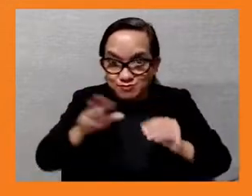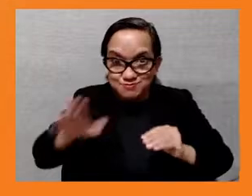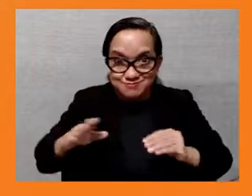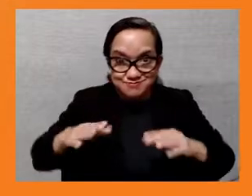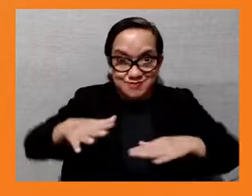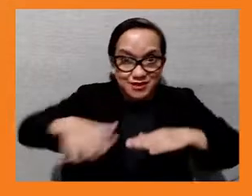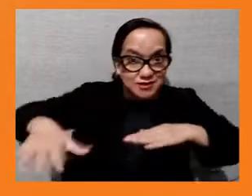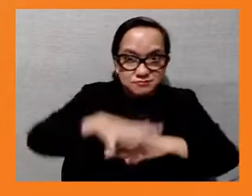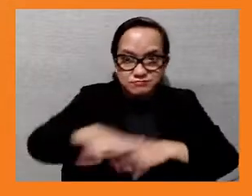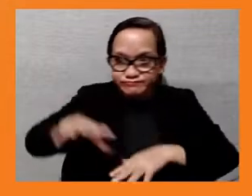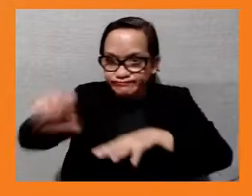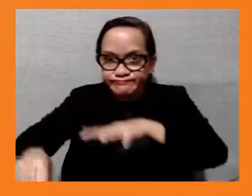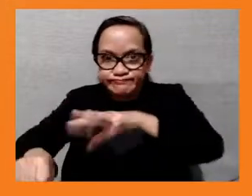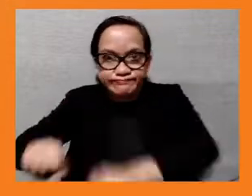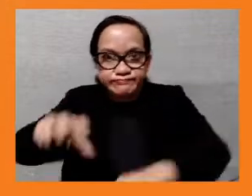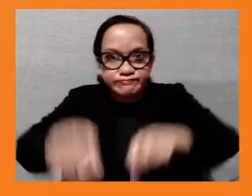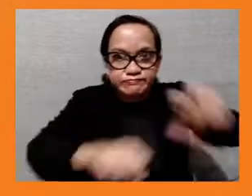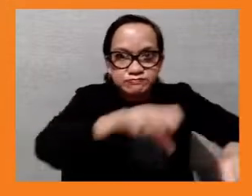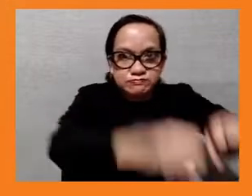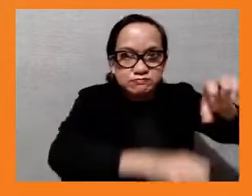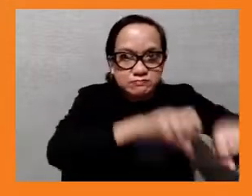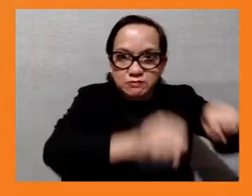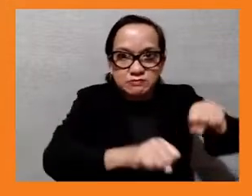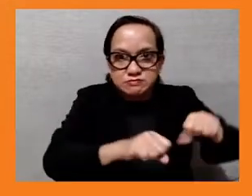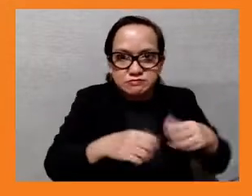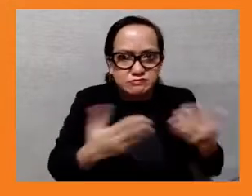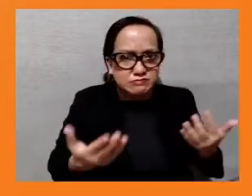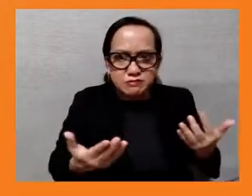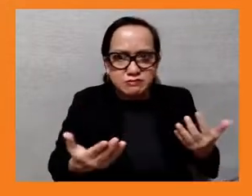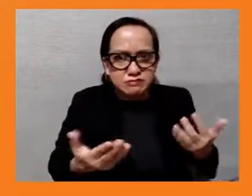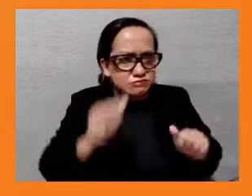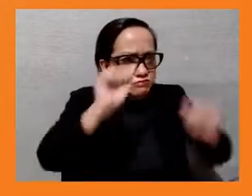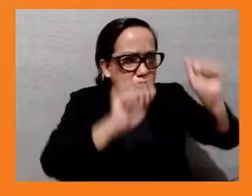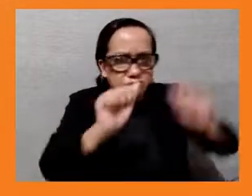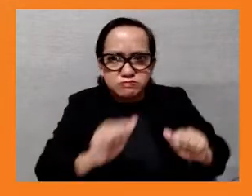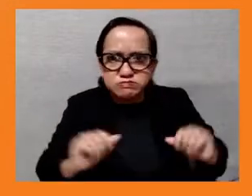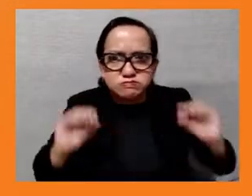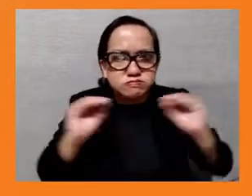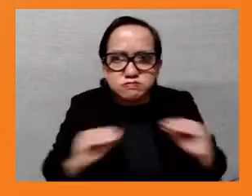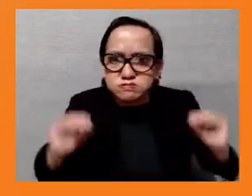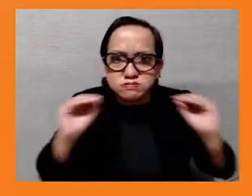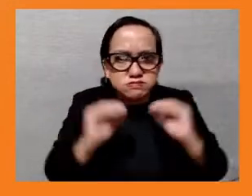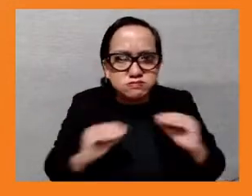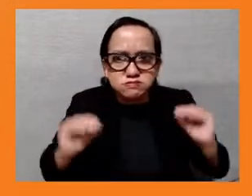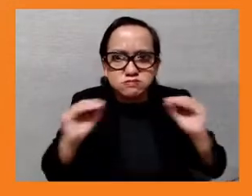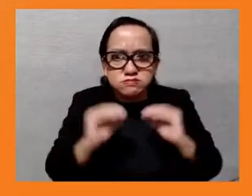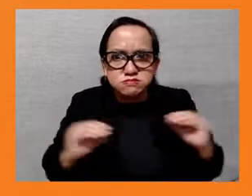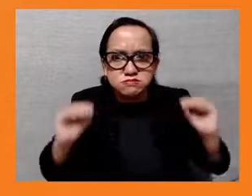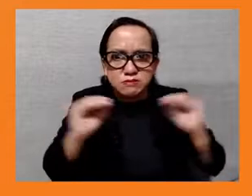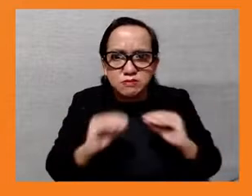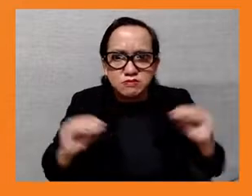much aspirational, but we want to go beyond the aspirational level. Next.